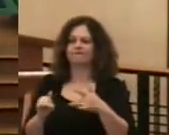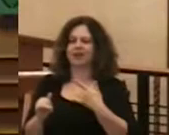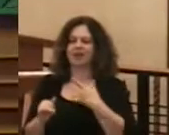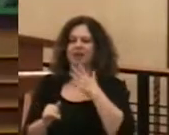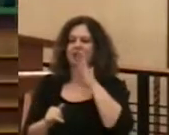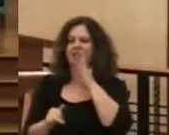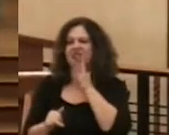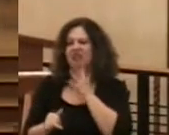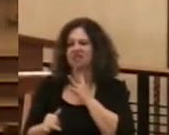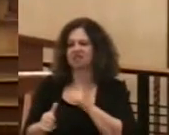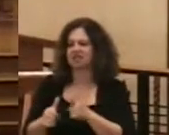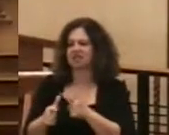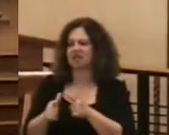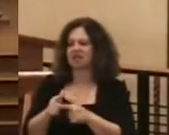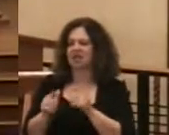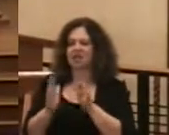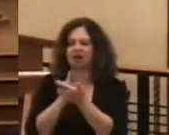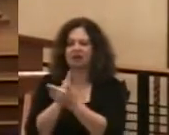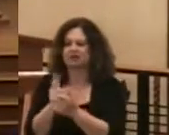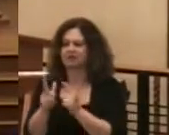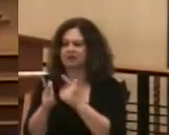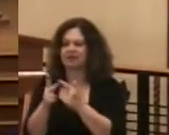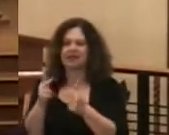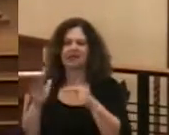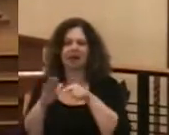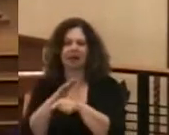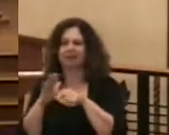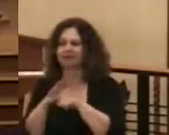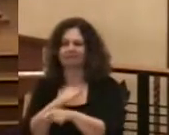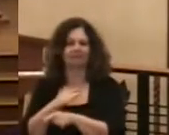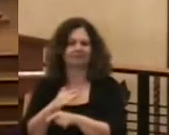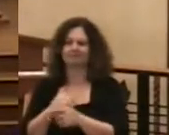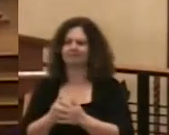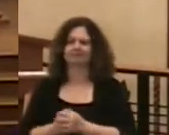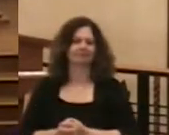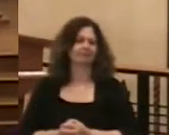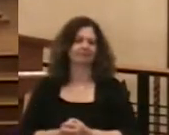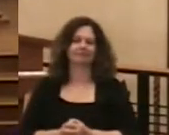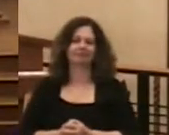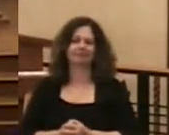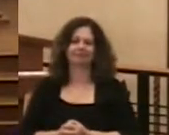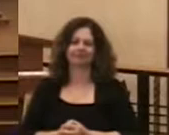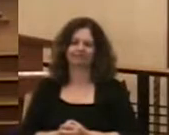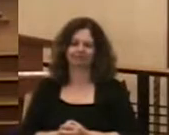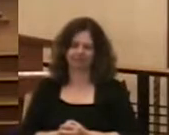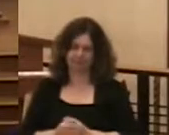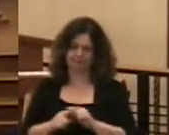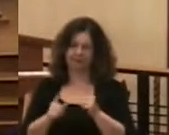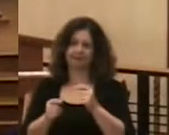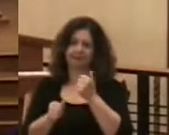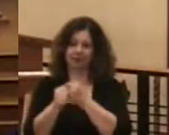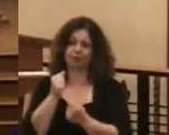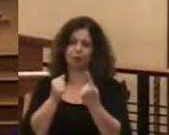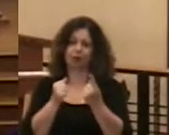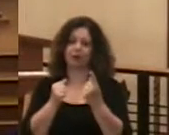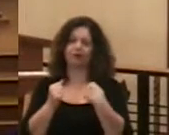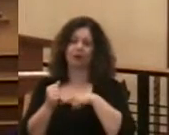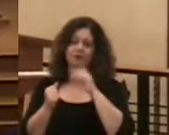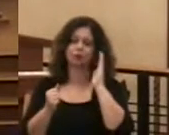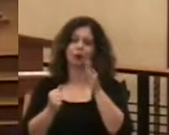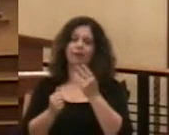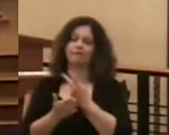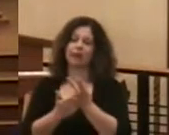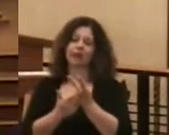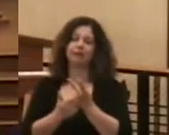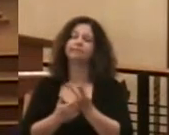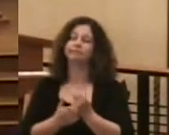and stealing and killing. That said, every one of us is going to fail to some degree or